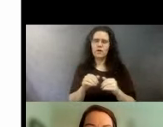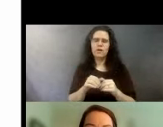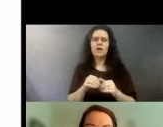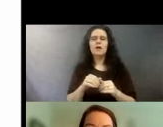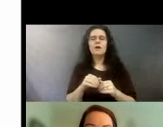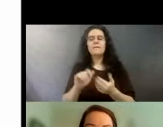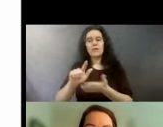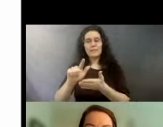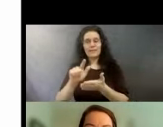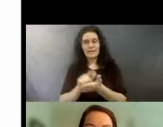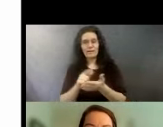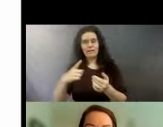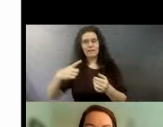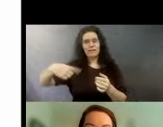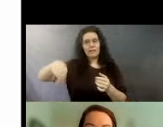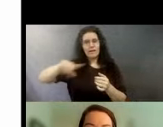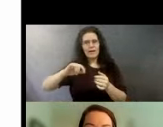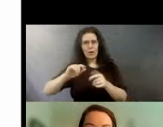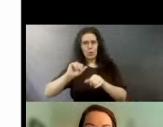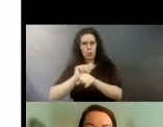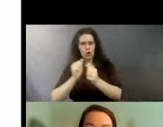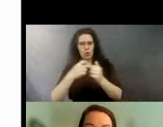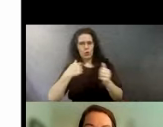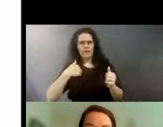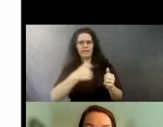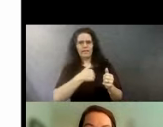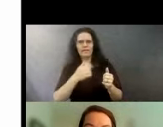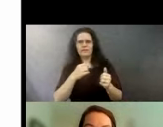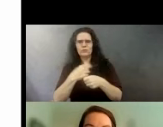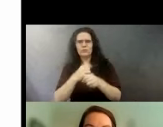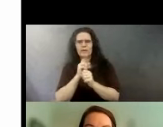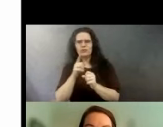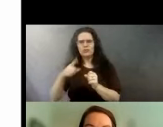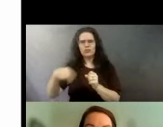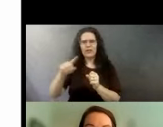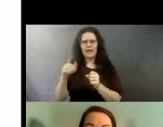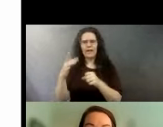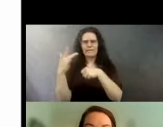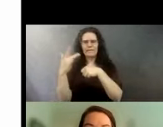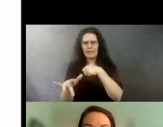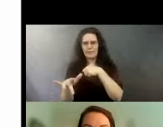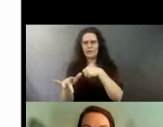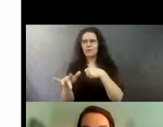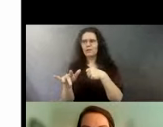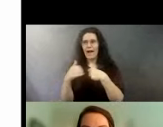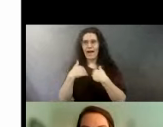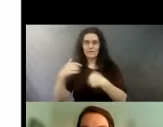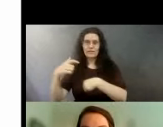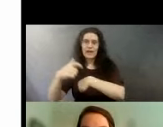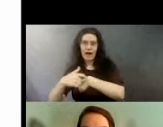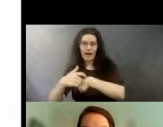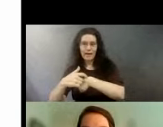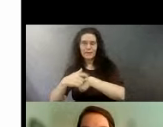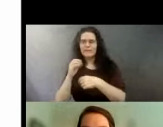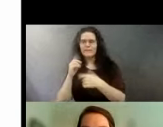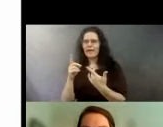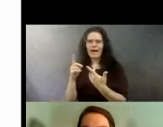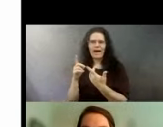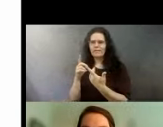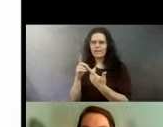to make sure that they can kind of block out time to be available, and that they're not, if they're on a filing deadline